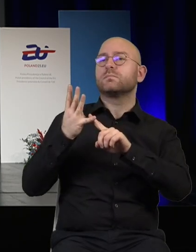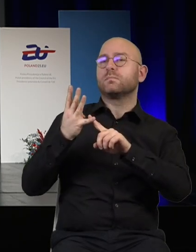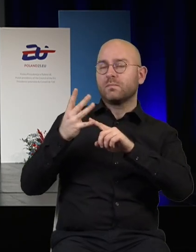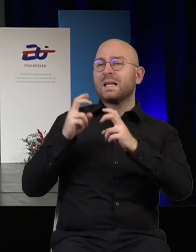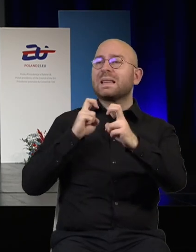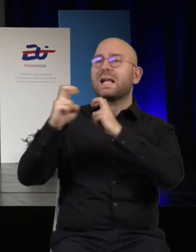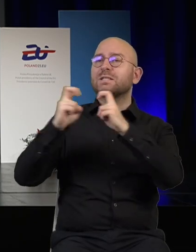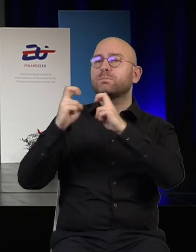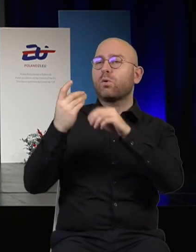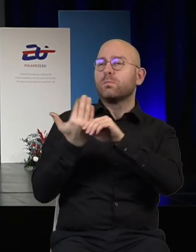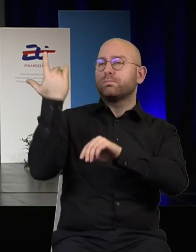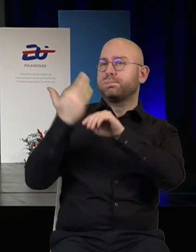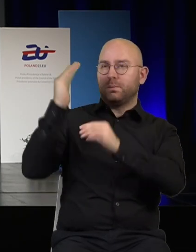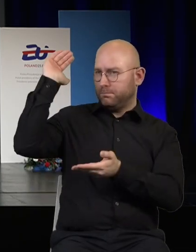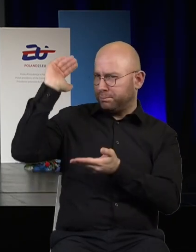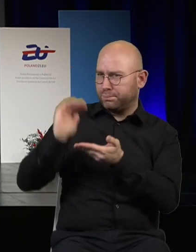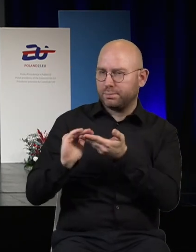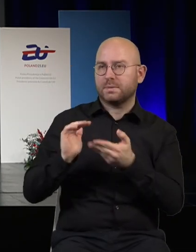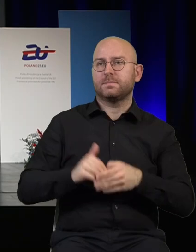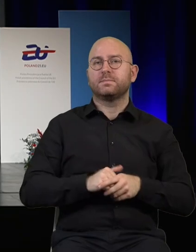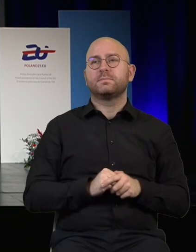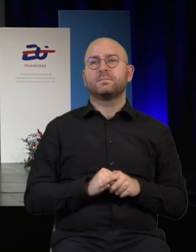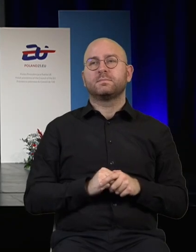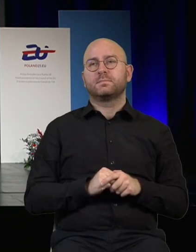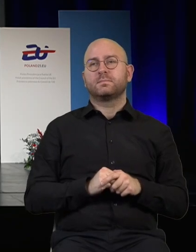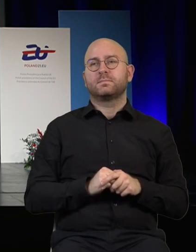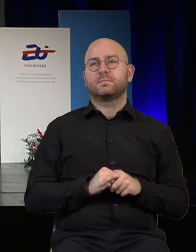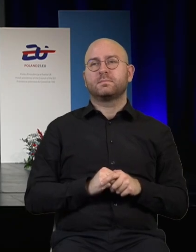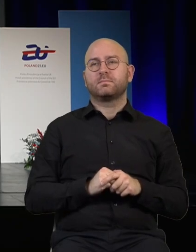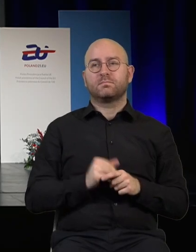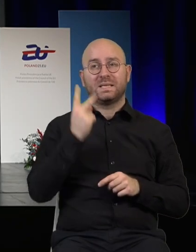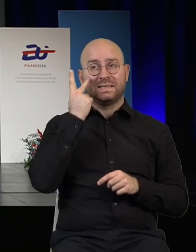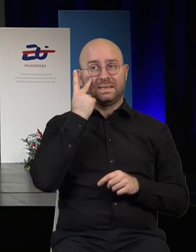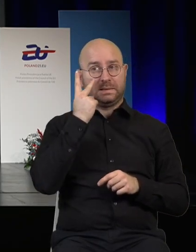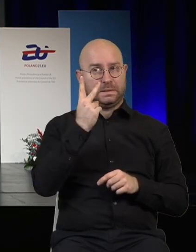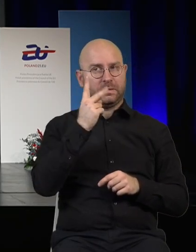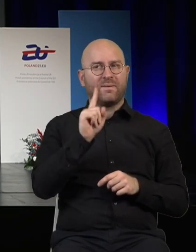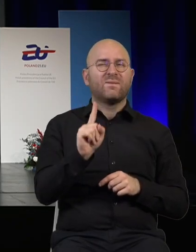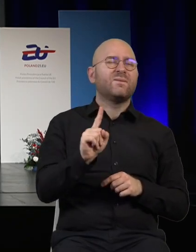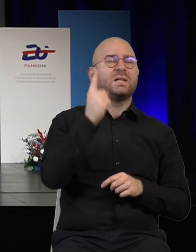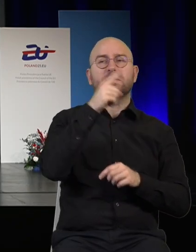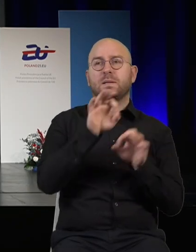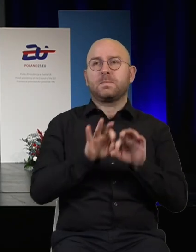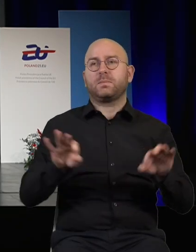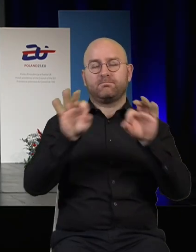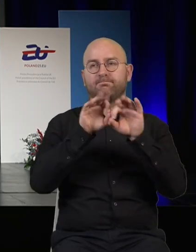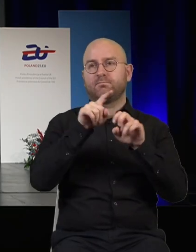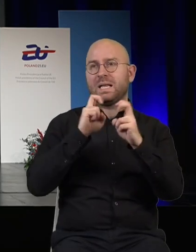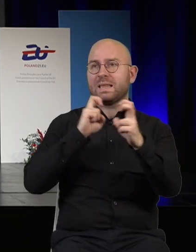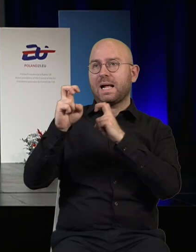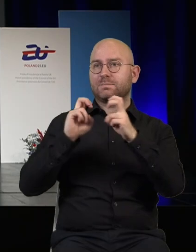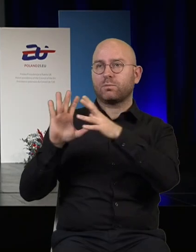is actually something which contributes to the second, third, and fourth issue. So I